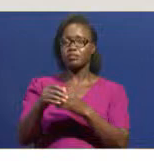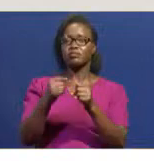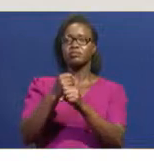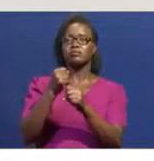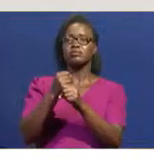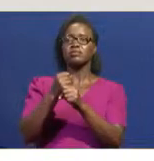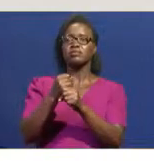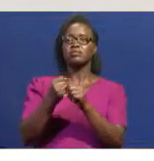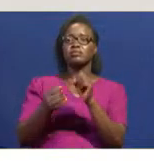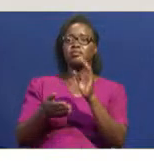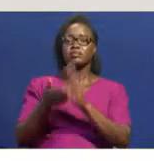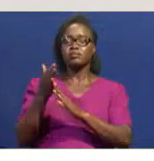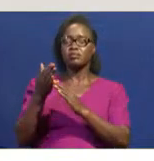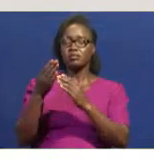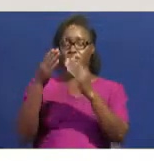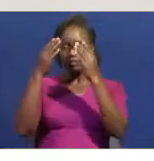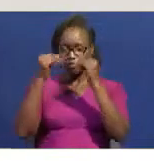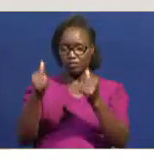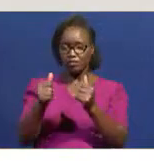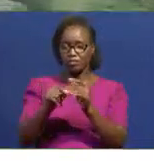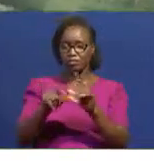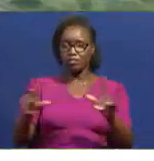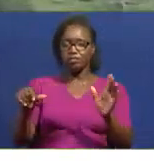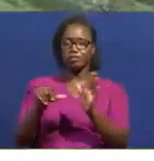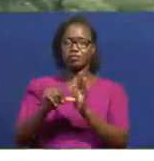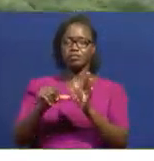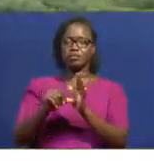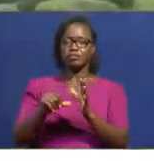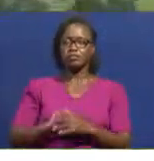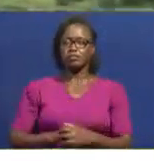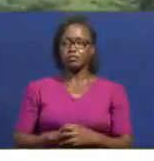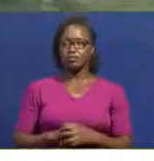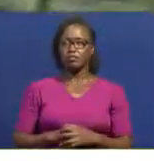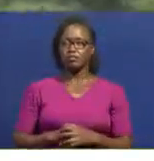fast-track resolution of land disputes.